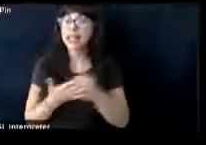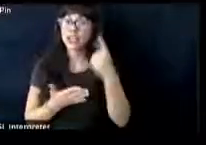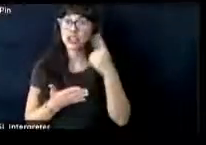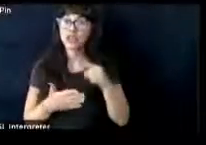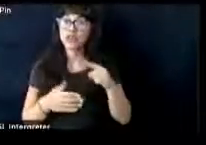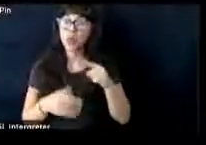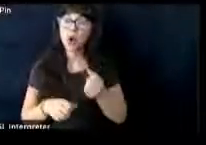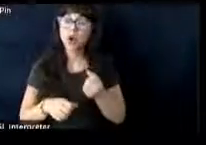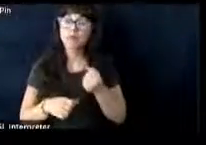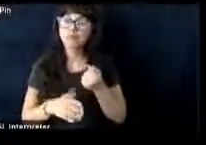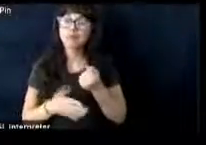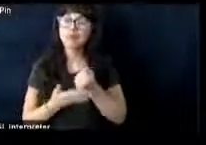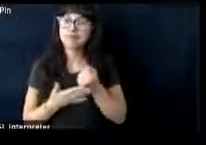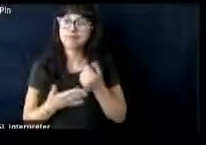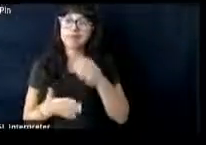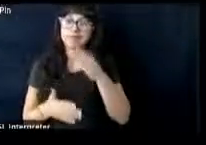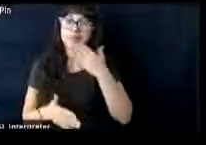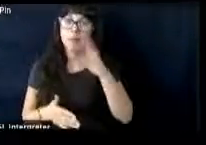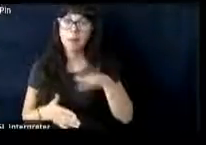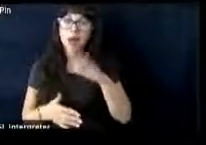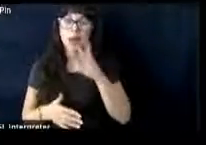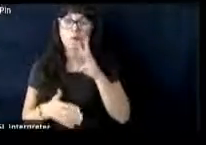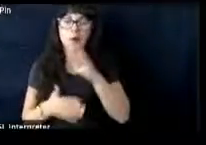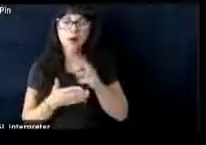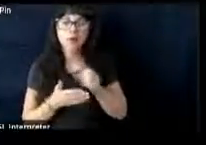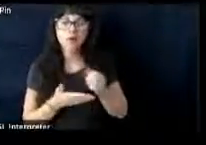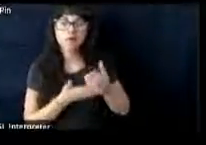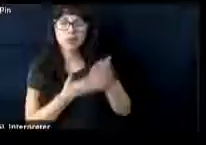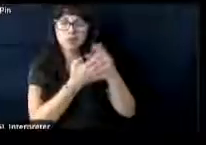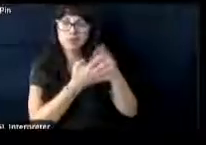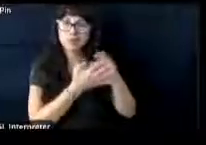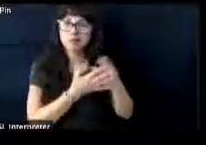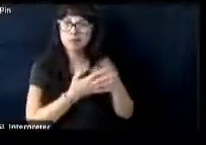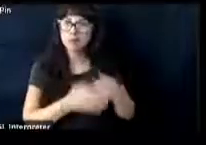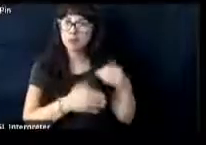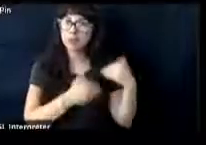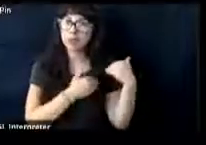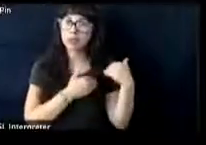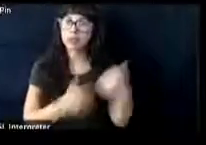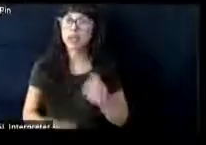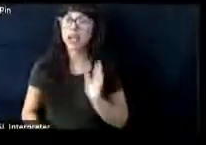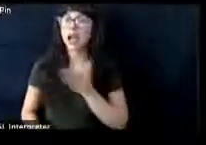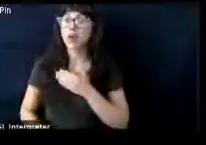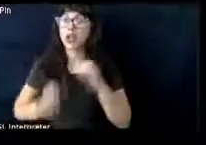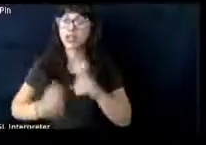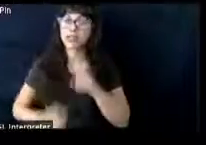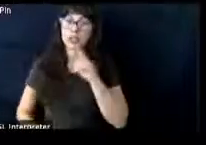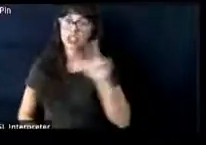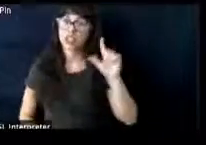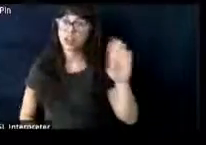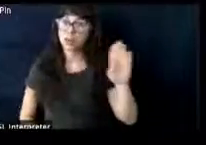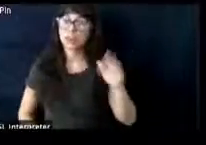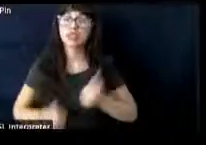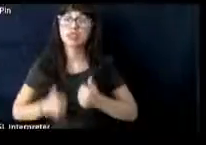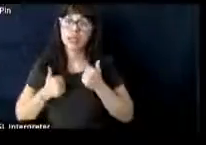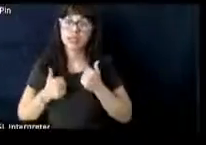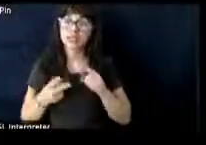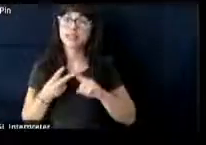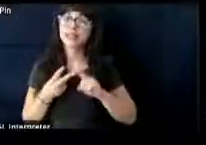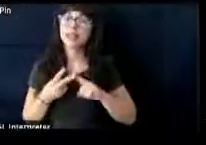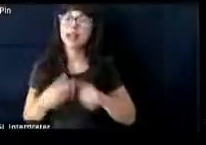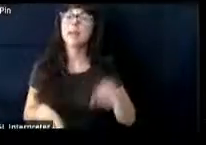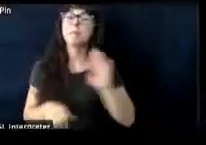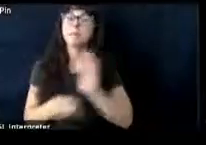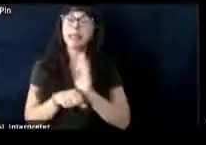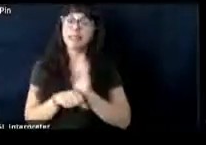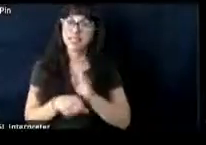environmentally responsible way. Our customers are primarily Long Beach residents and businesses, and we're extremely proud that